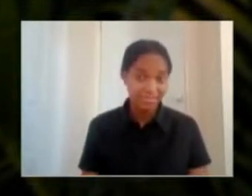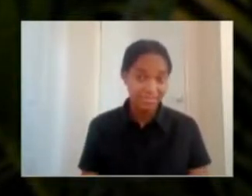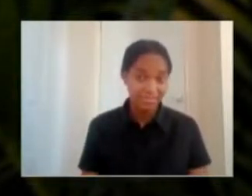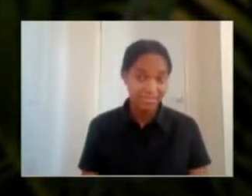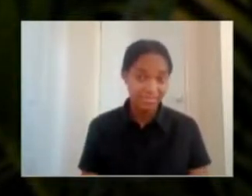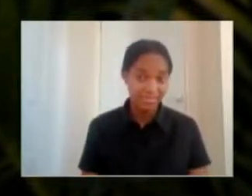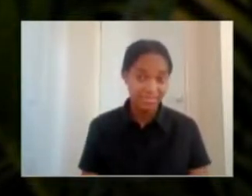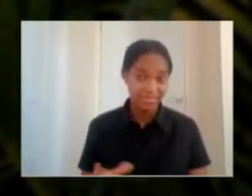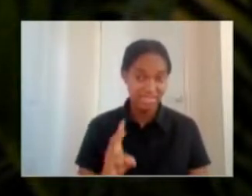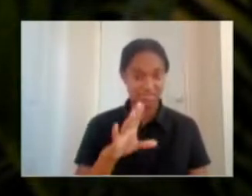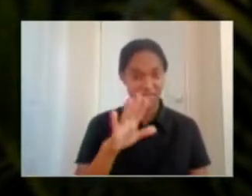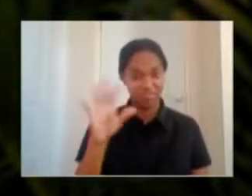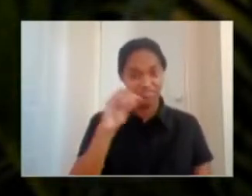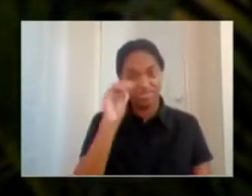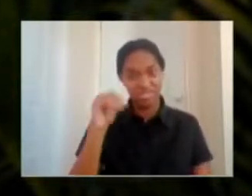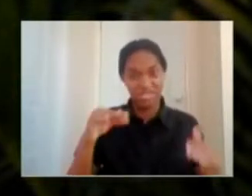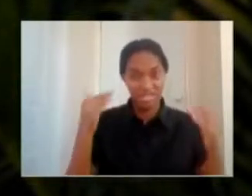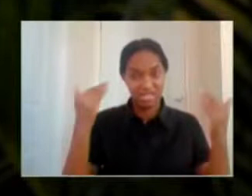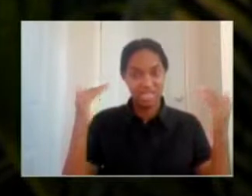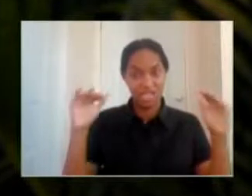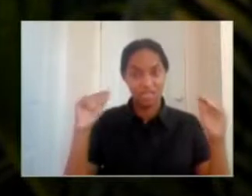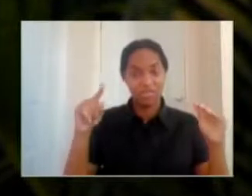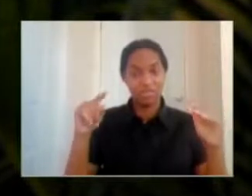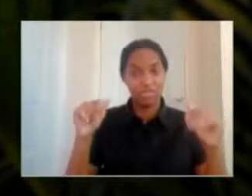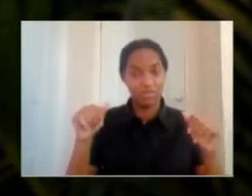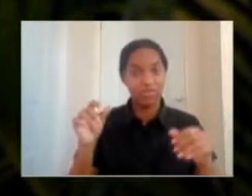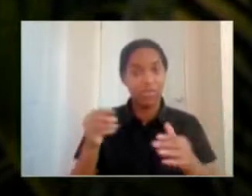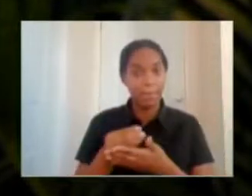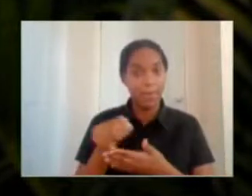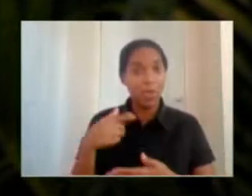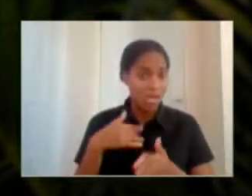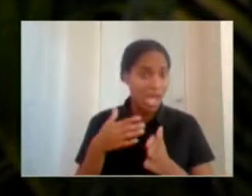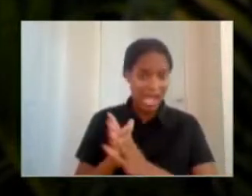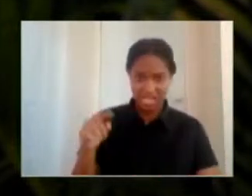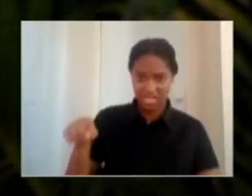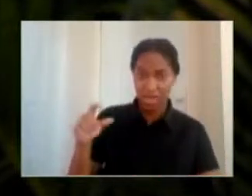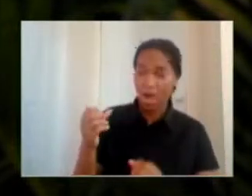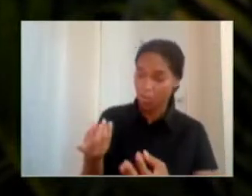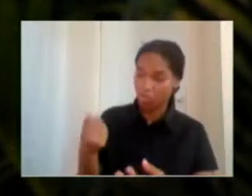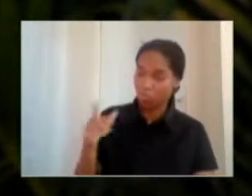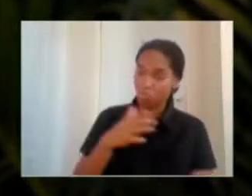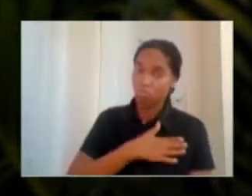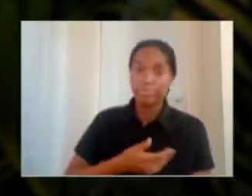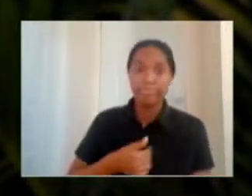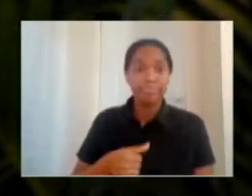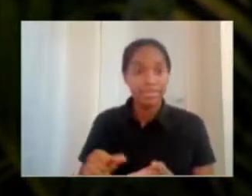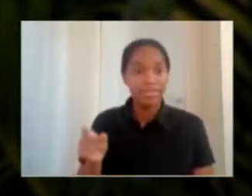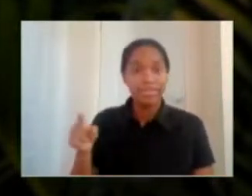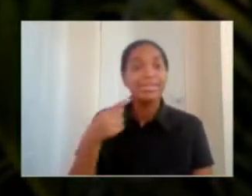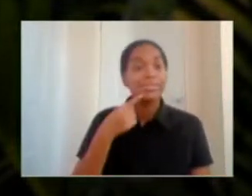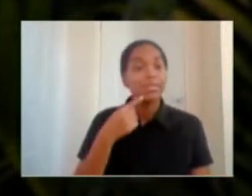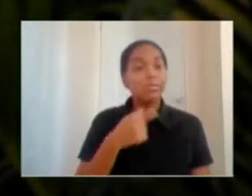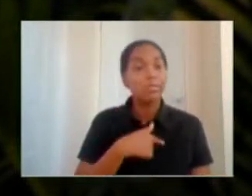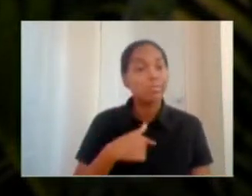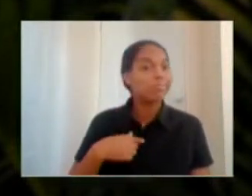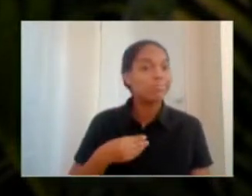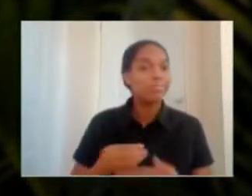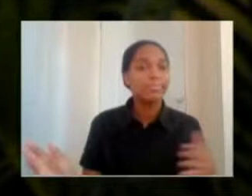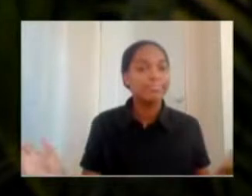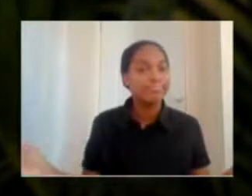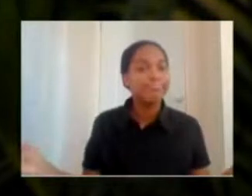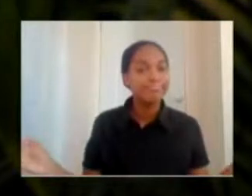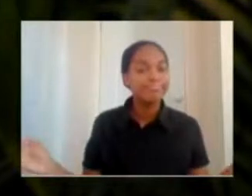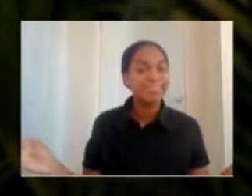level of willing to purchase, and we asked them, how much are you willing to pay? They said, we will buy it. And each of